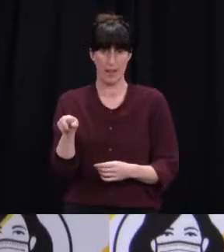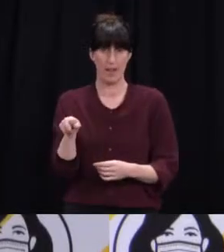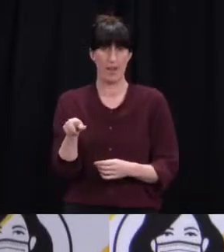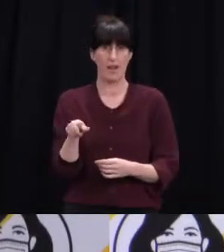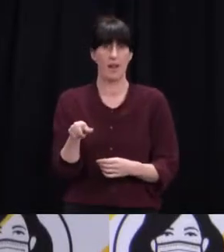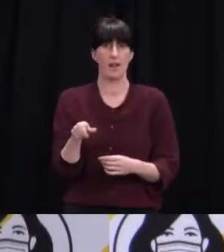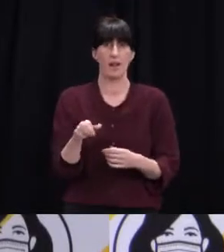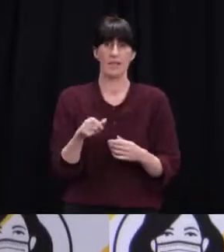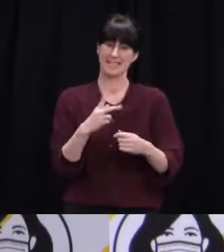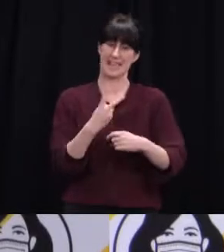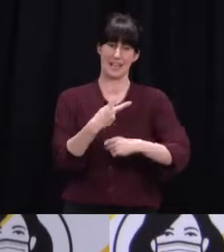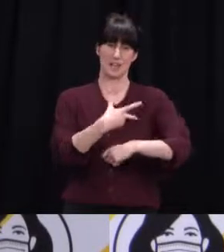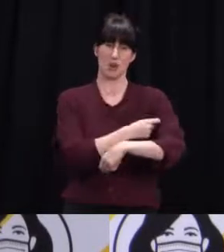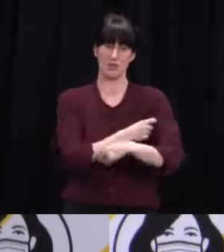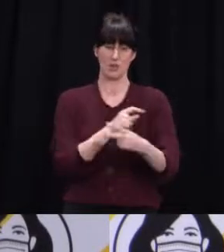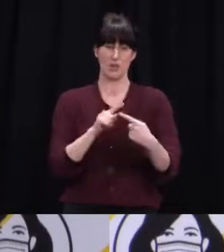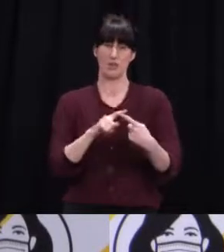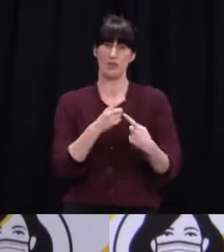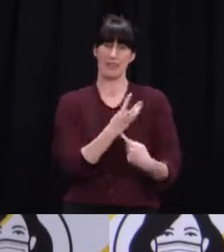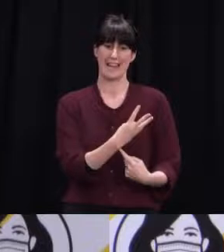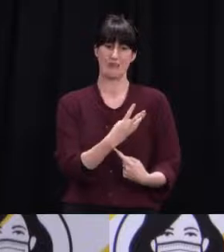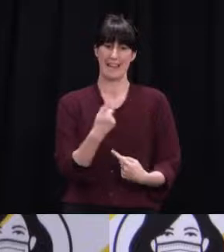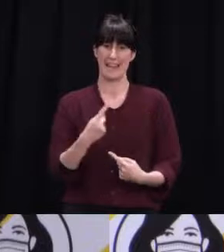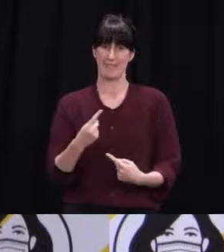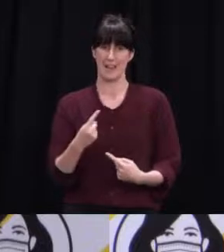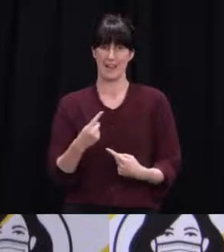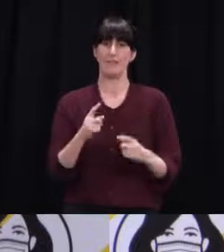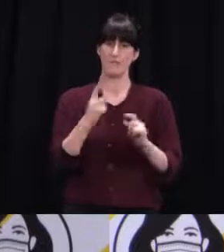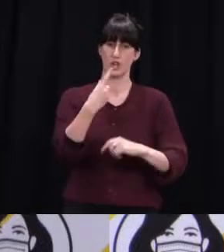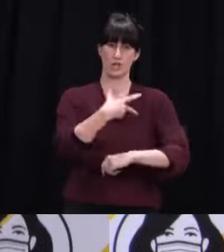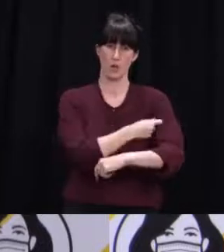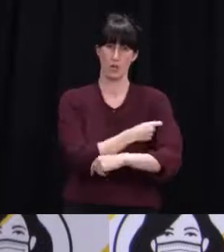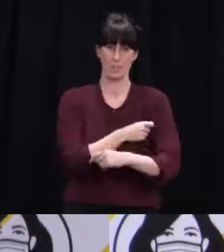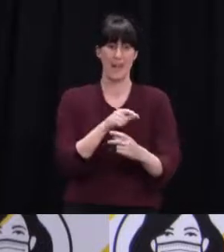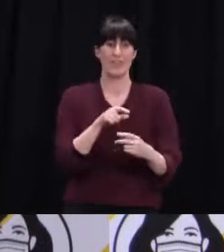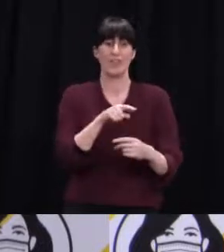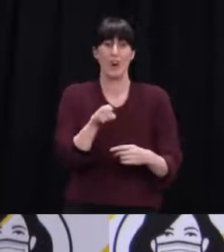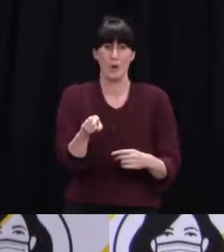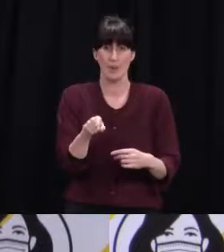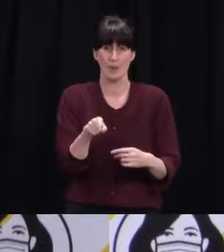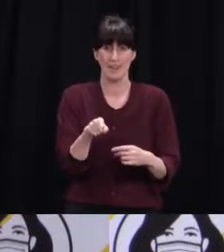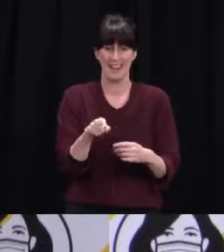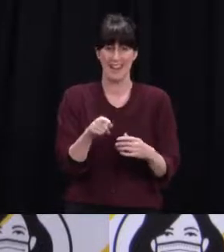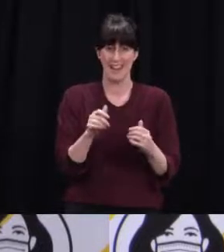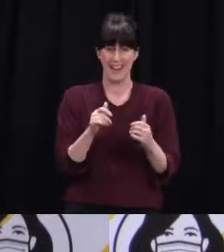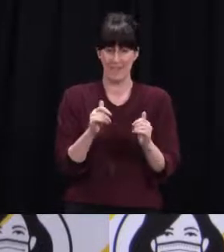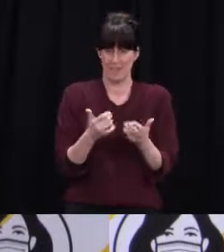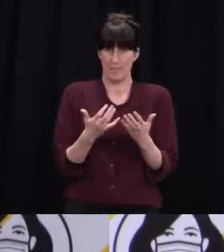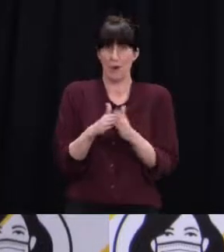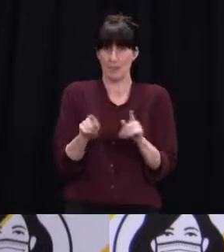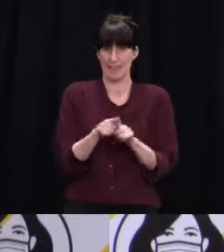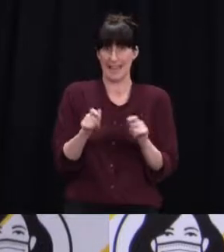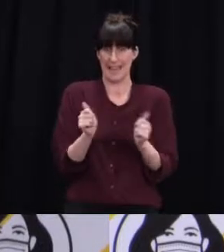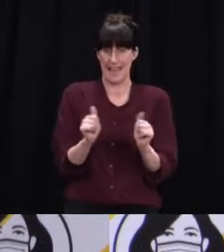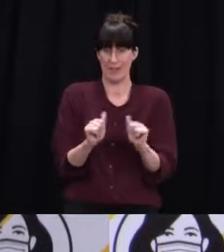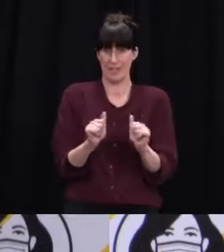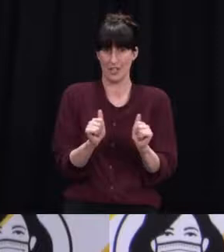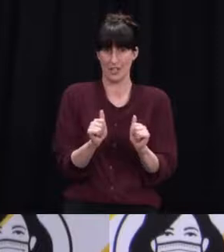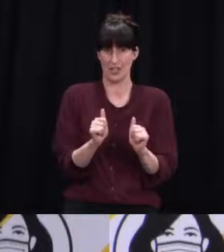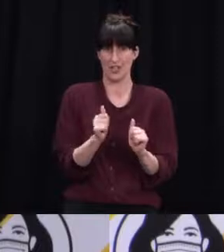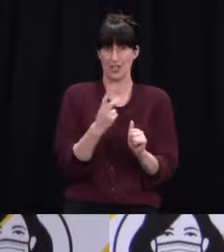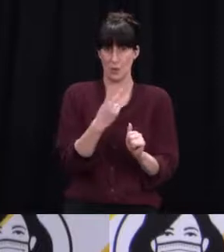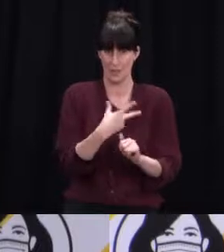day, 421 people were actually receiving their second dose and 311 their first dose. Since then, 286